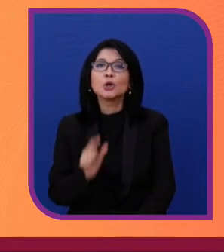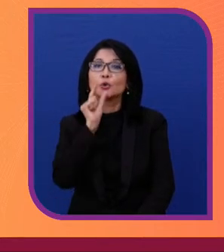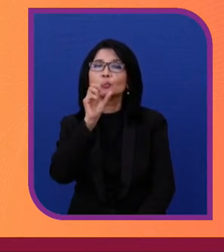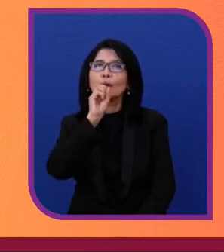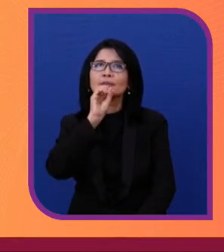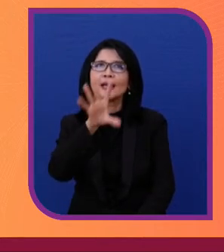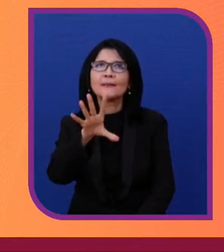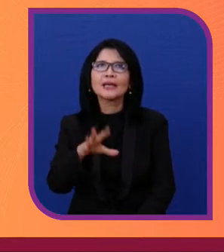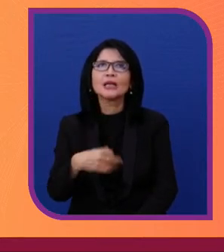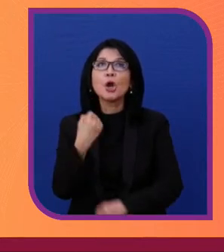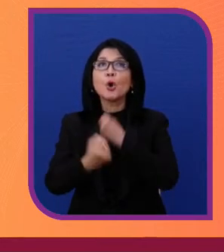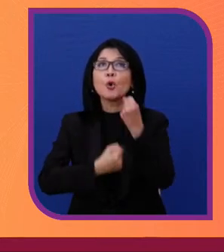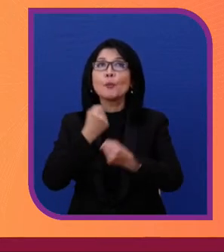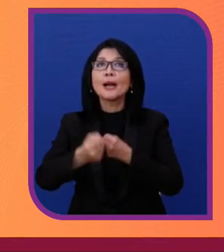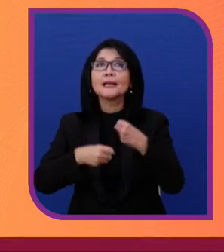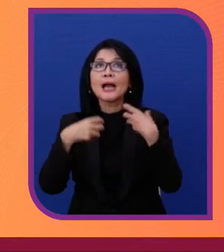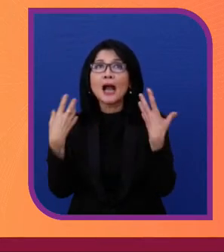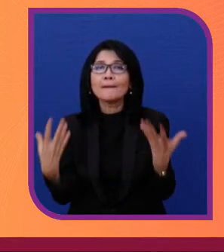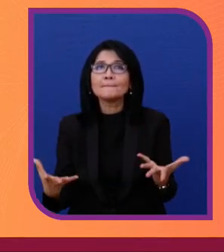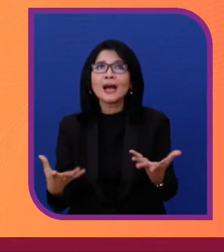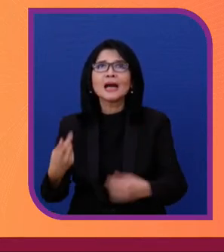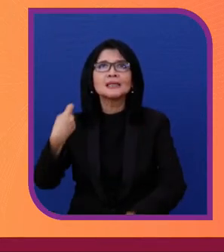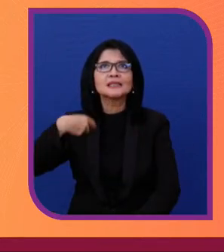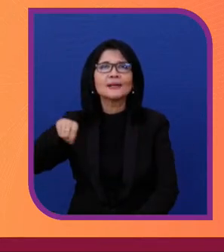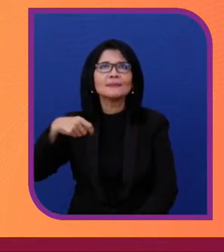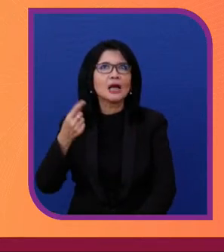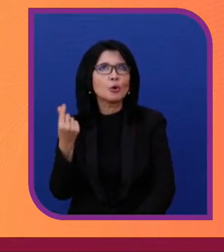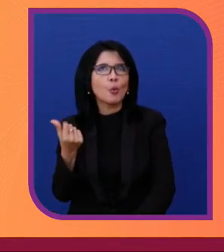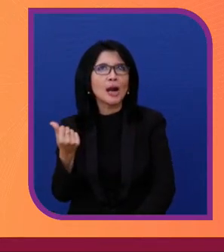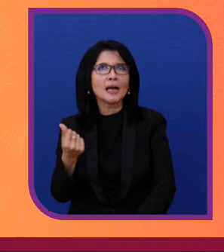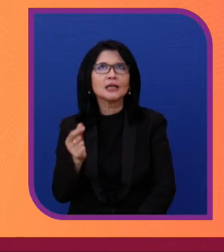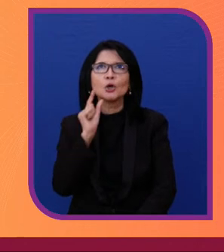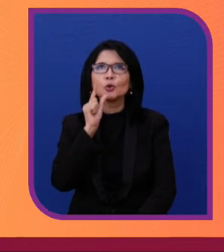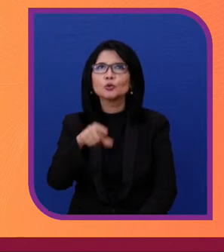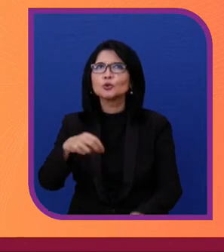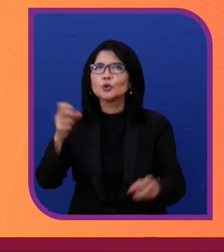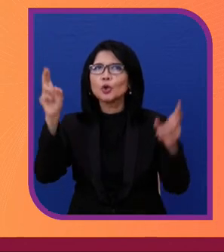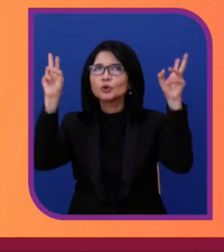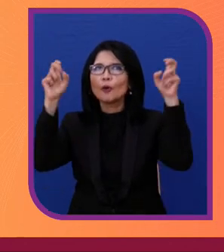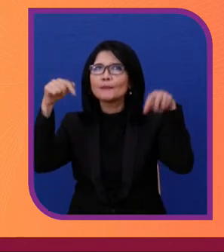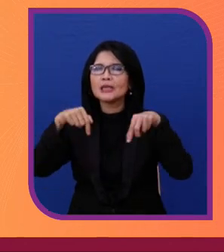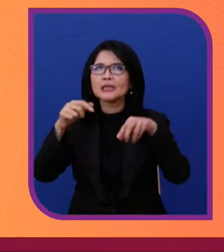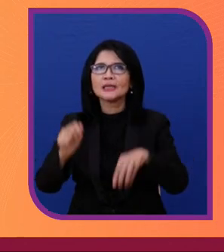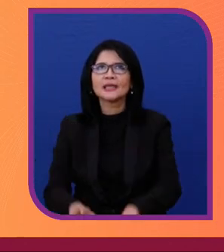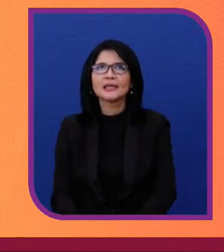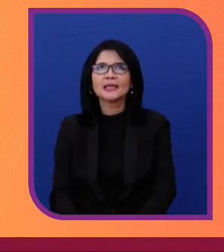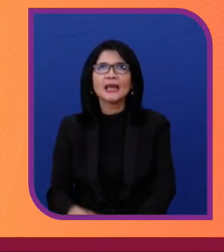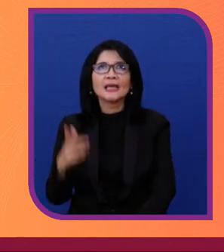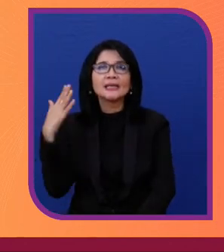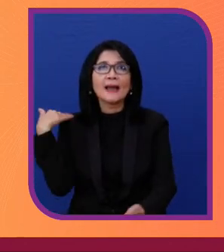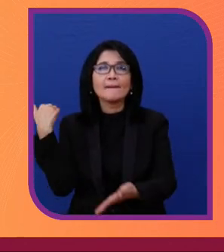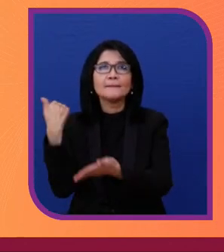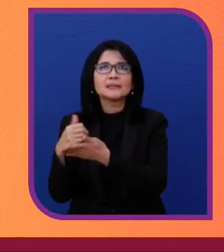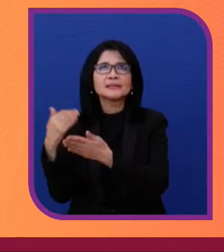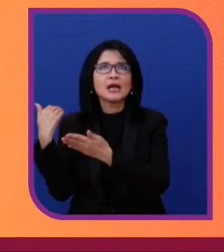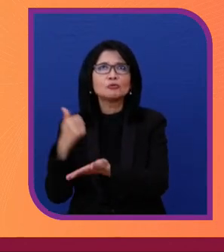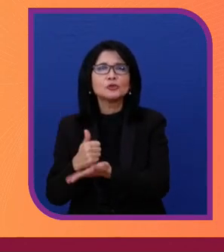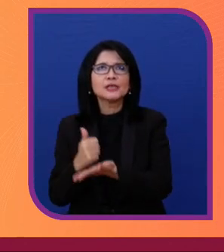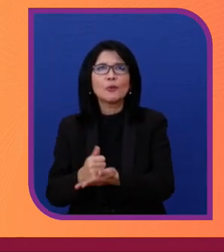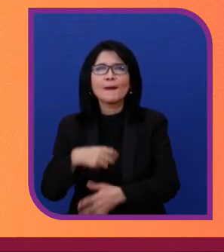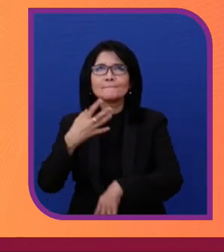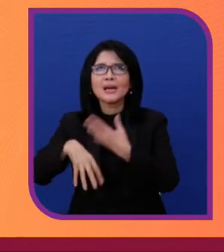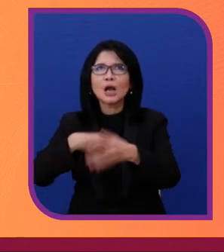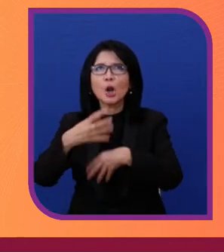this matter so dokter Lucky alfirman instafram responsible for managing public that include government securities and loan